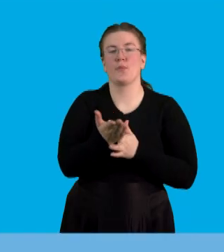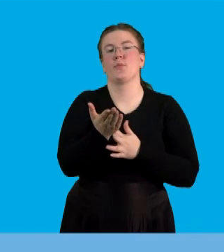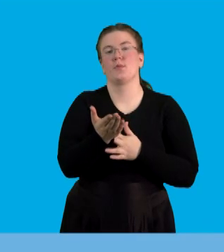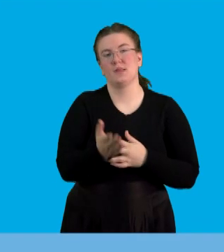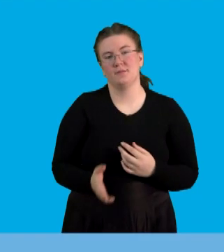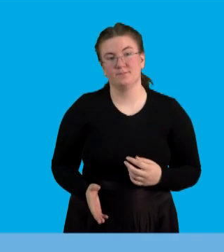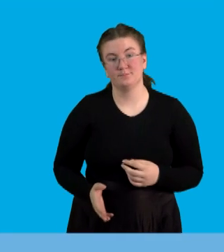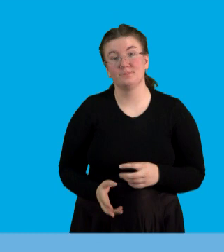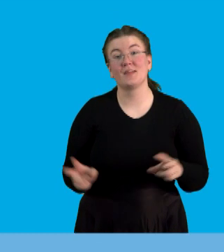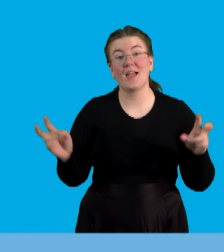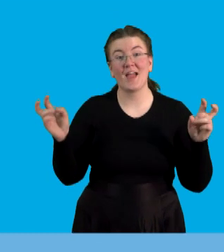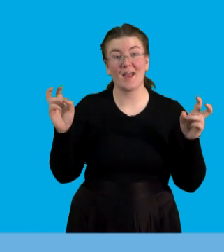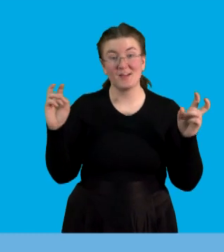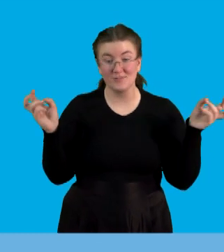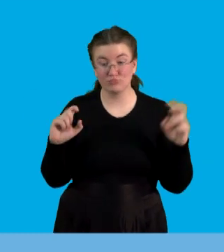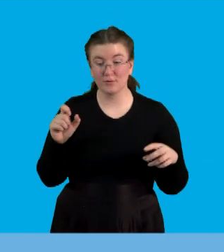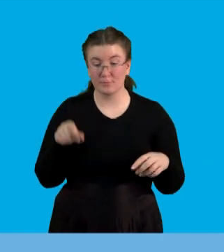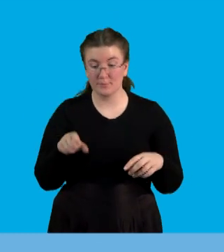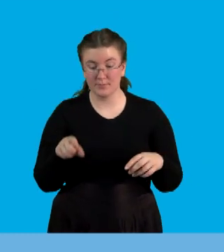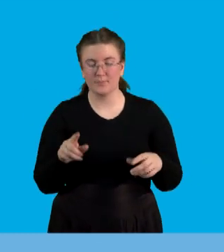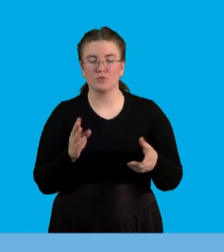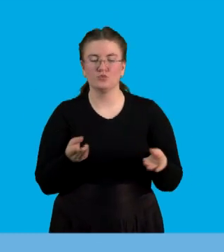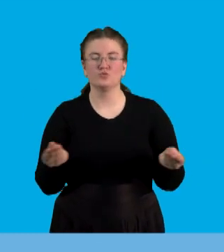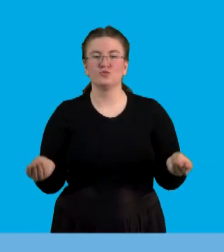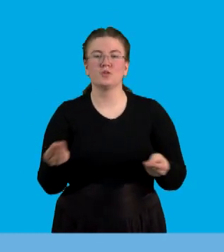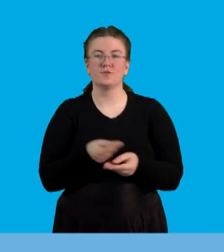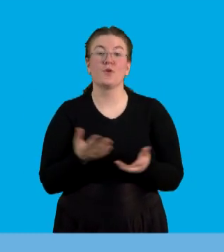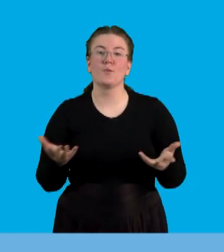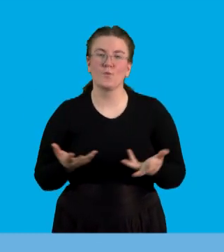this energy is transferred into the surroundings in a form of